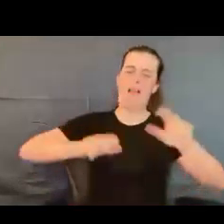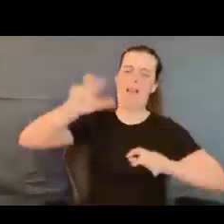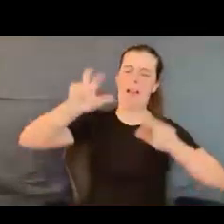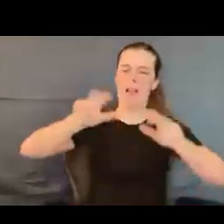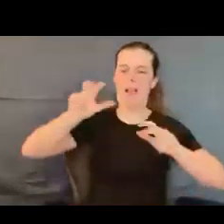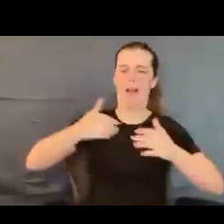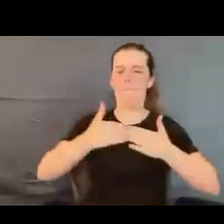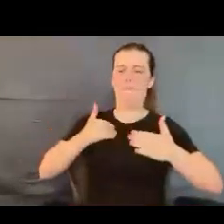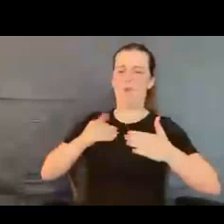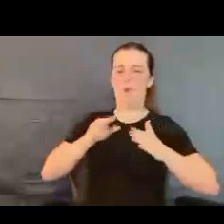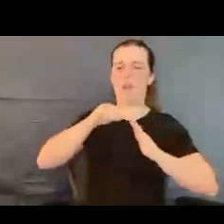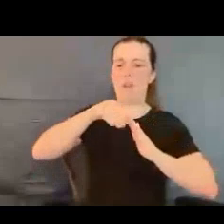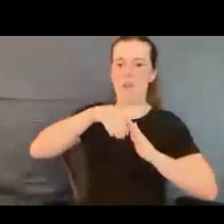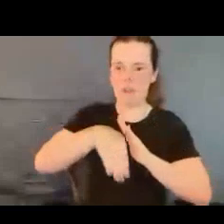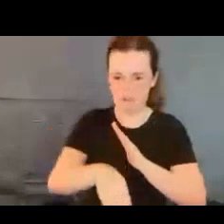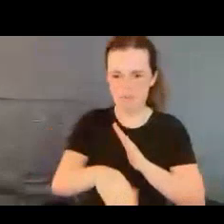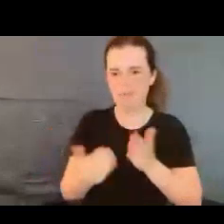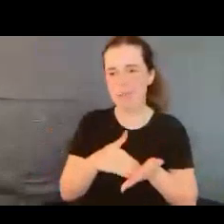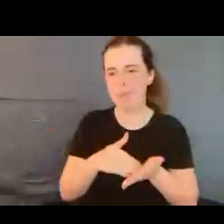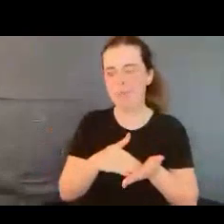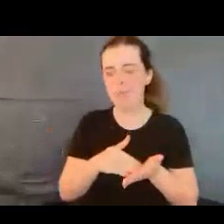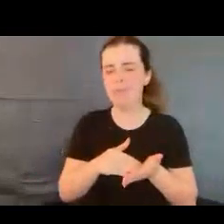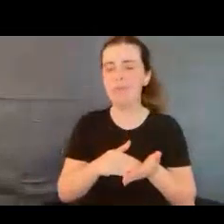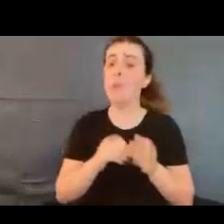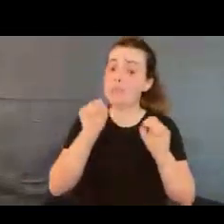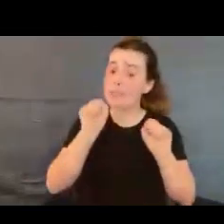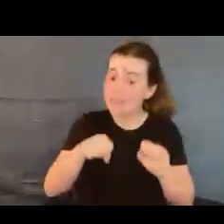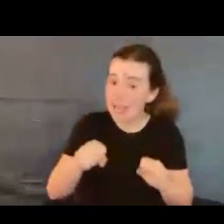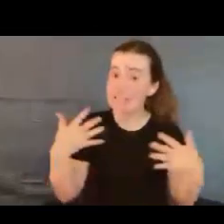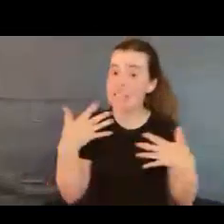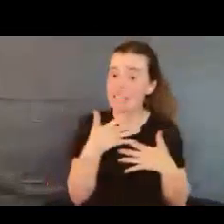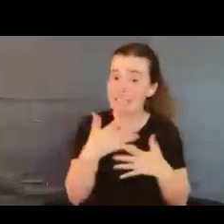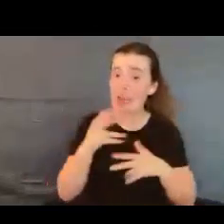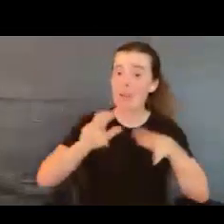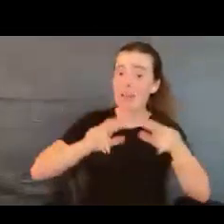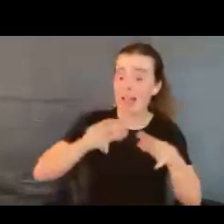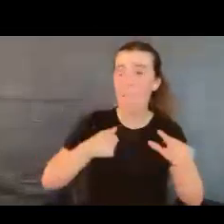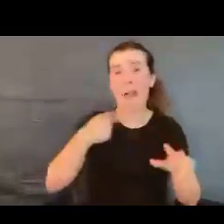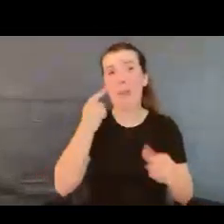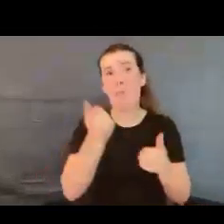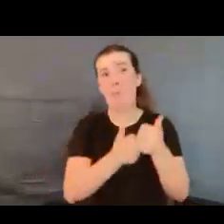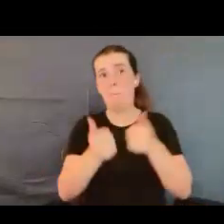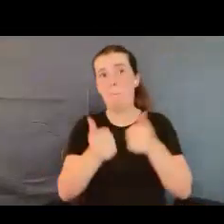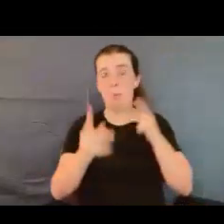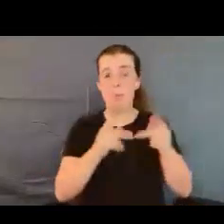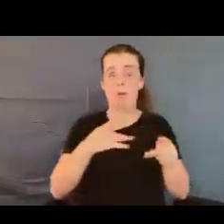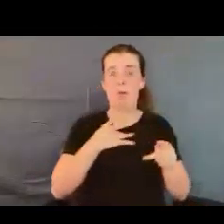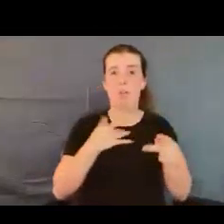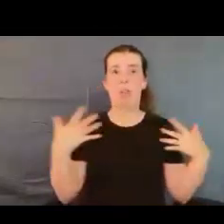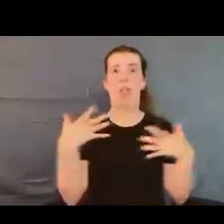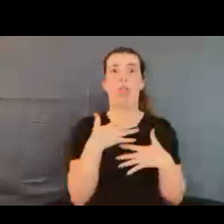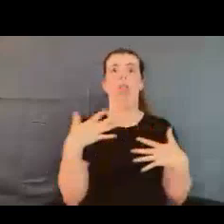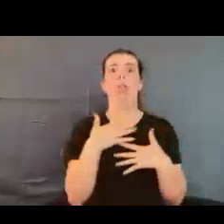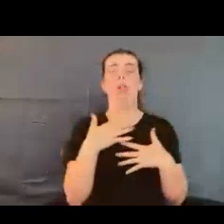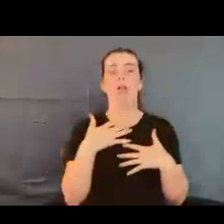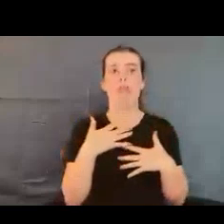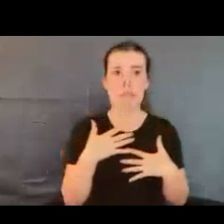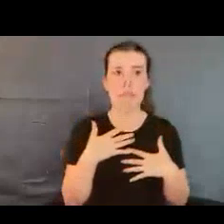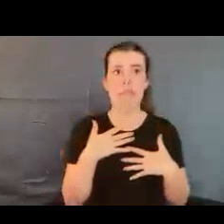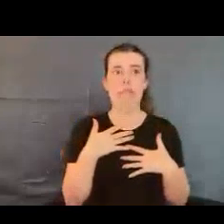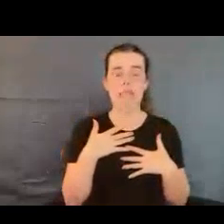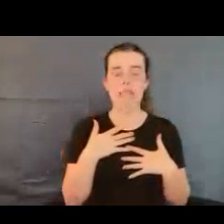finish. So, yes, it's a scary climb. I think it's where people get really intimidated. At least it has been for people that I've coached in the past, and they will all say